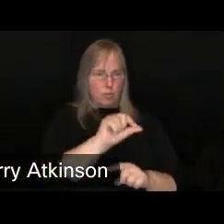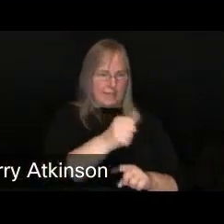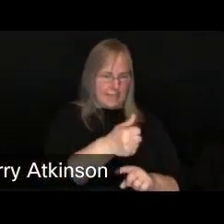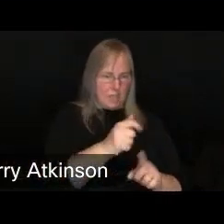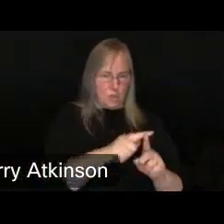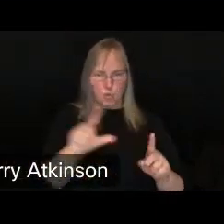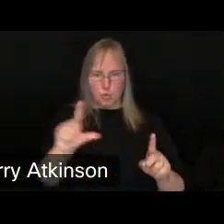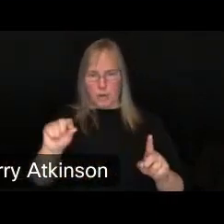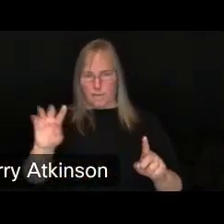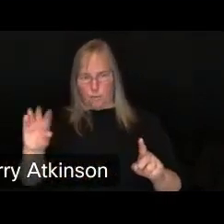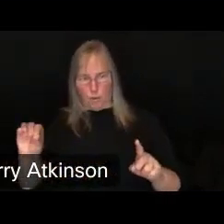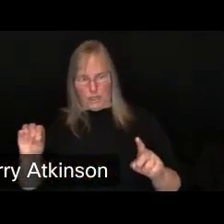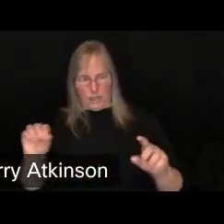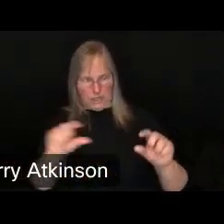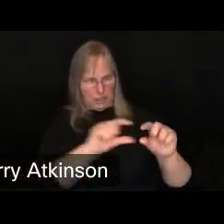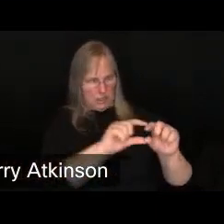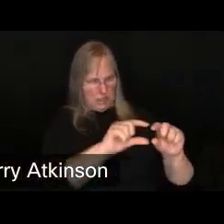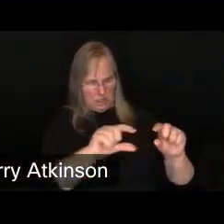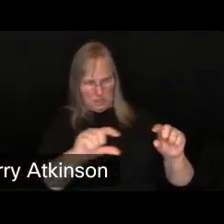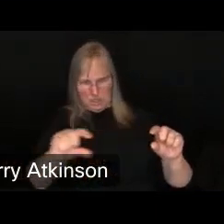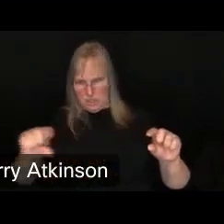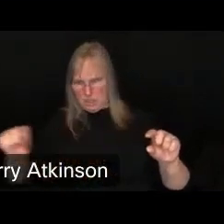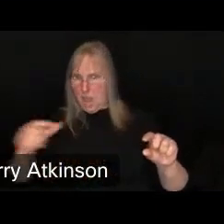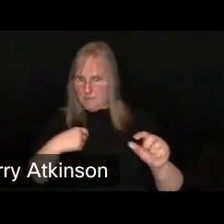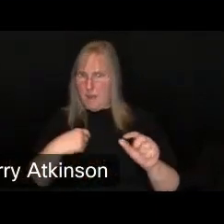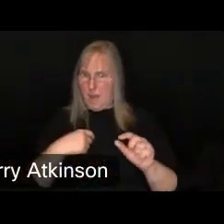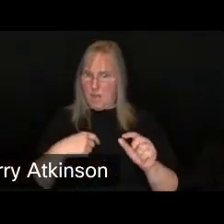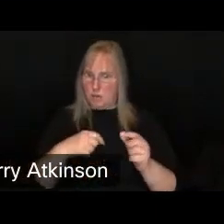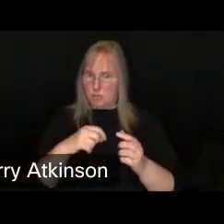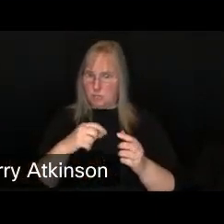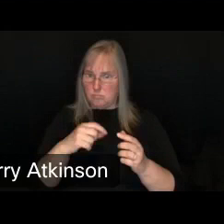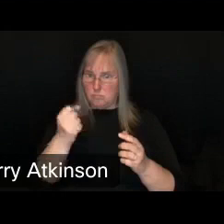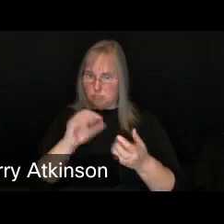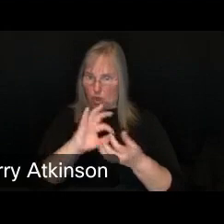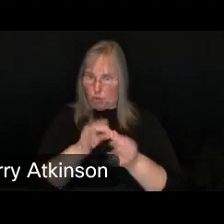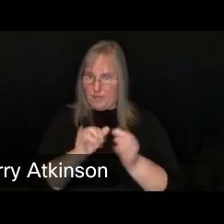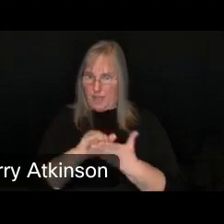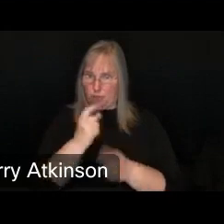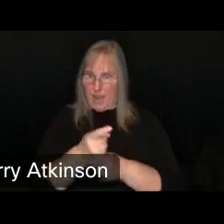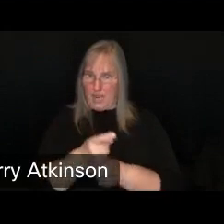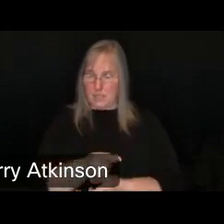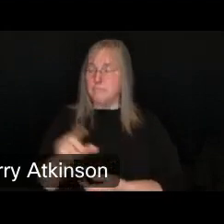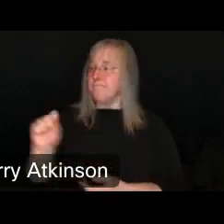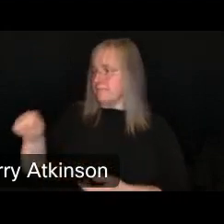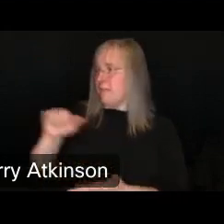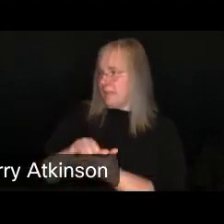that correctly? That's correct. That's correct. And I think